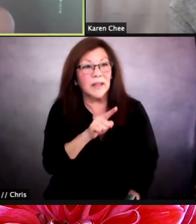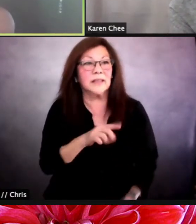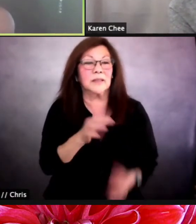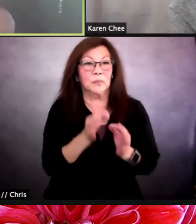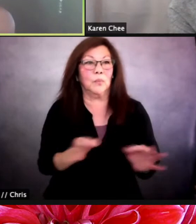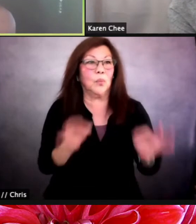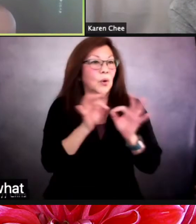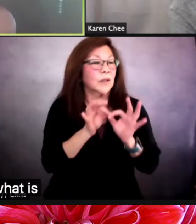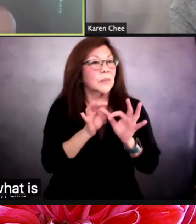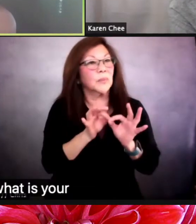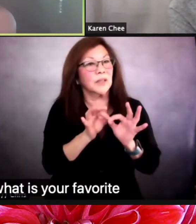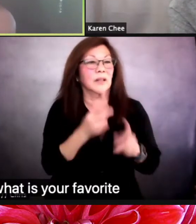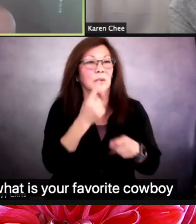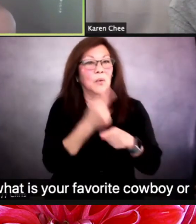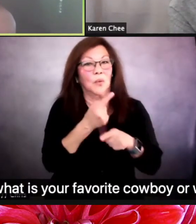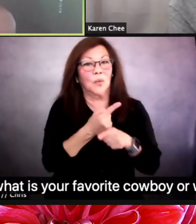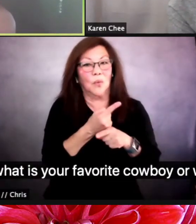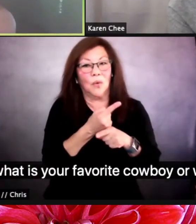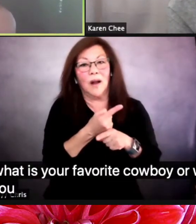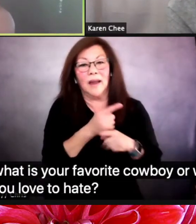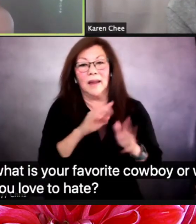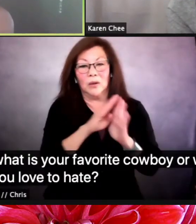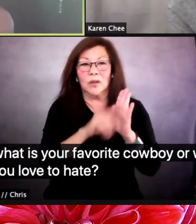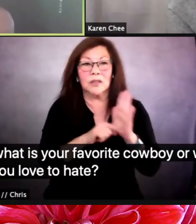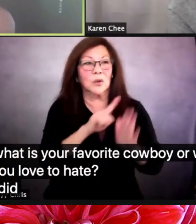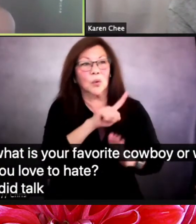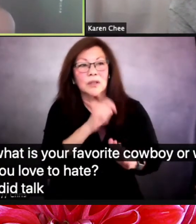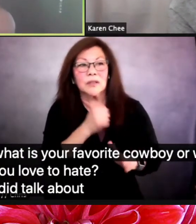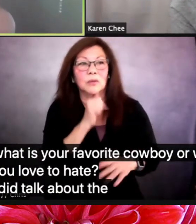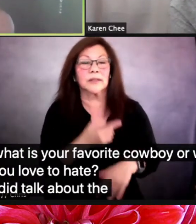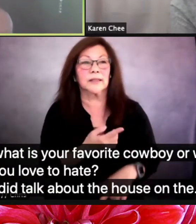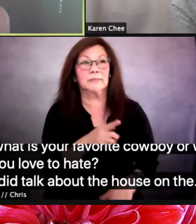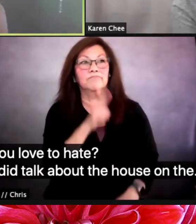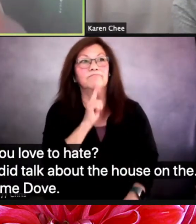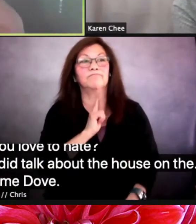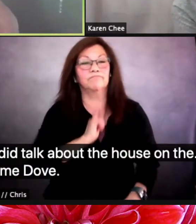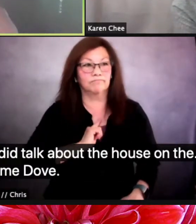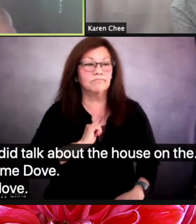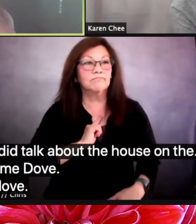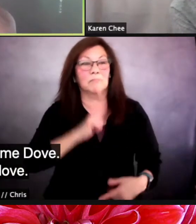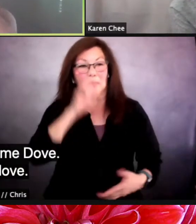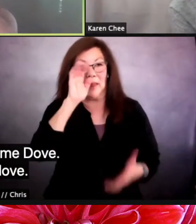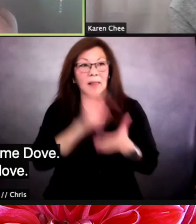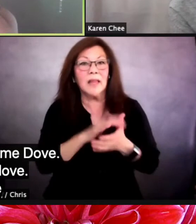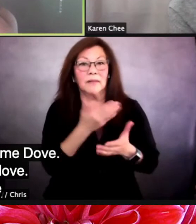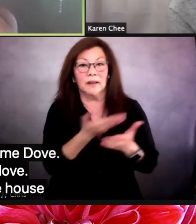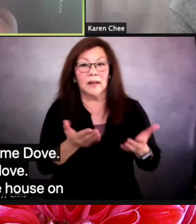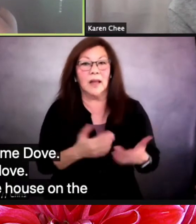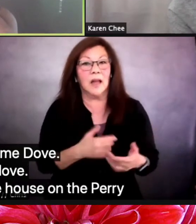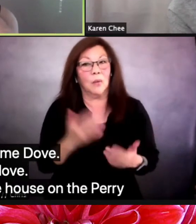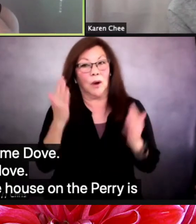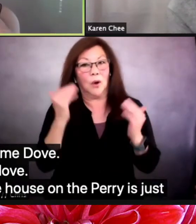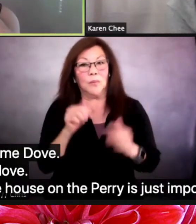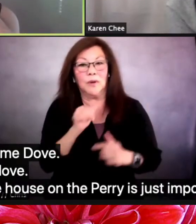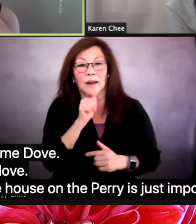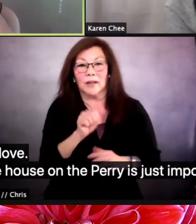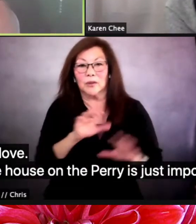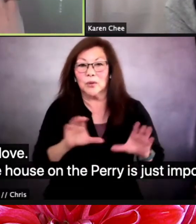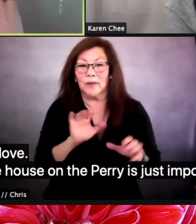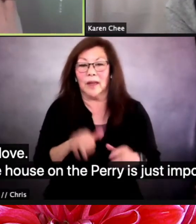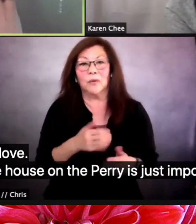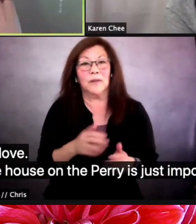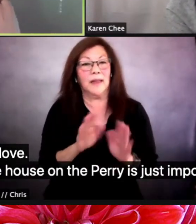it and just like question it, not just sort of like swallow it down, which I hope we're not doing with any great literature. But Lonesome Dove